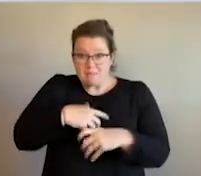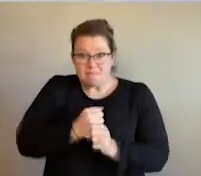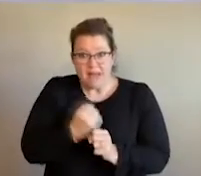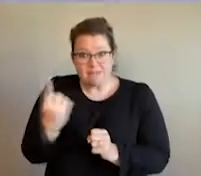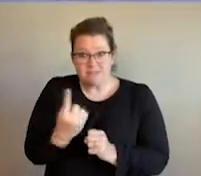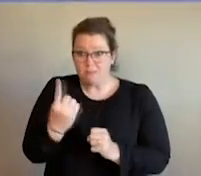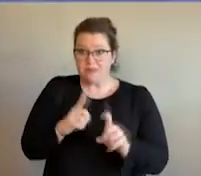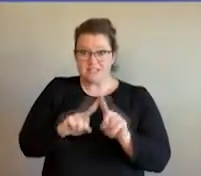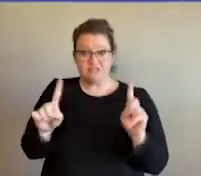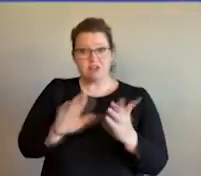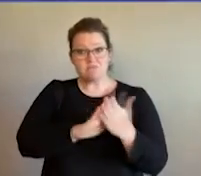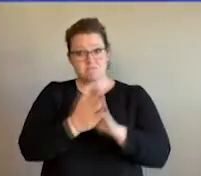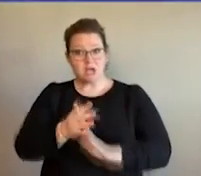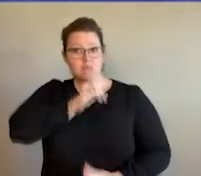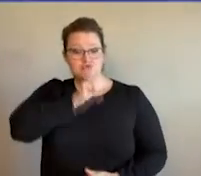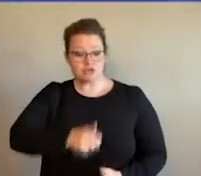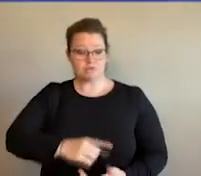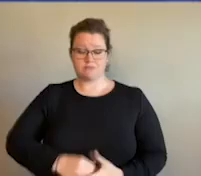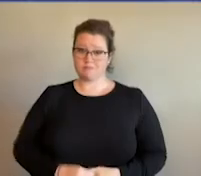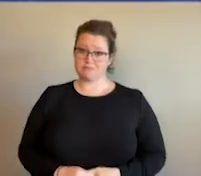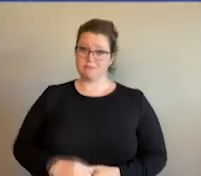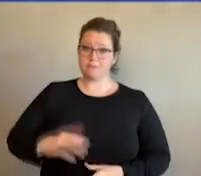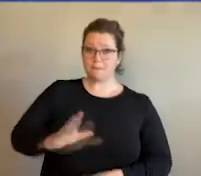make it come true.